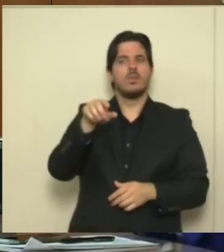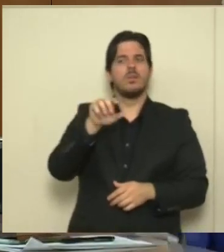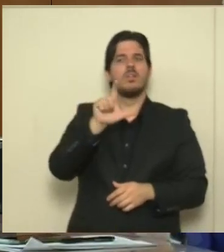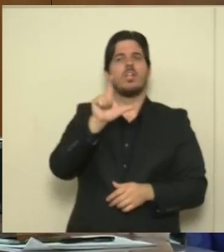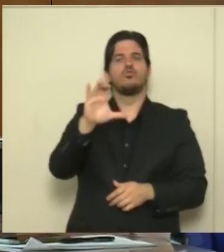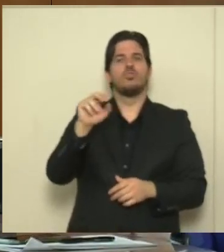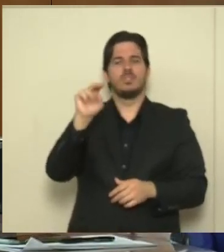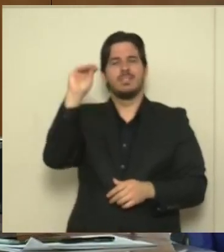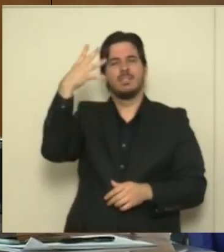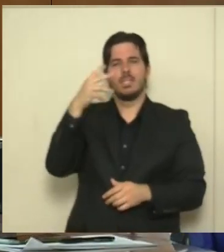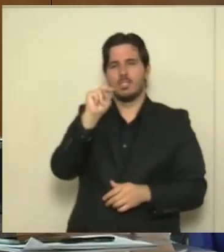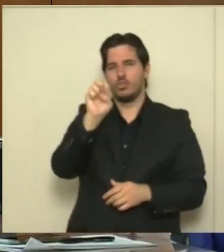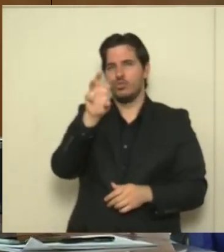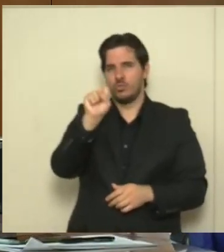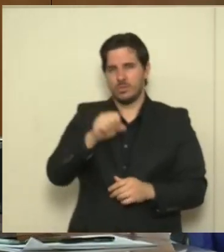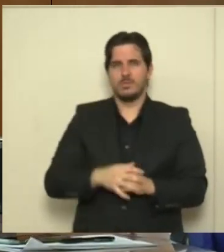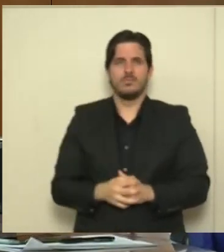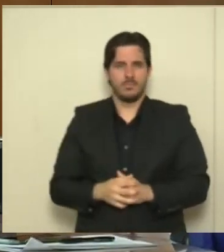ahead.